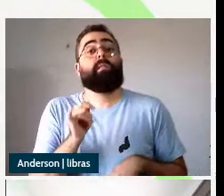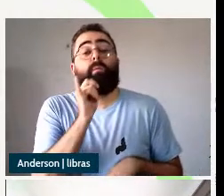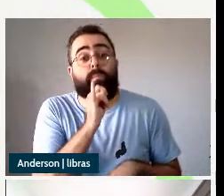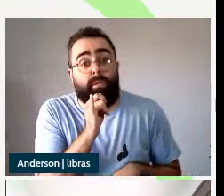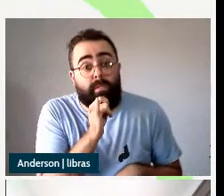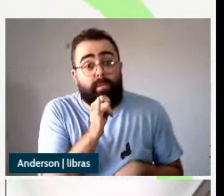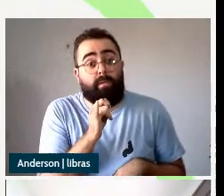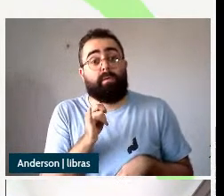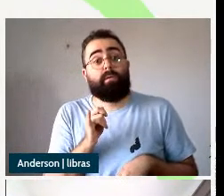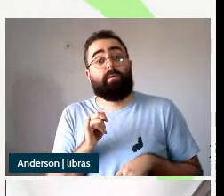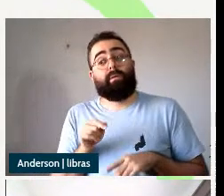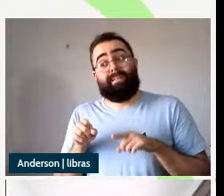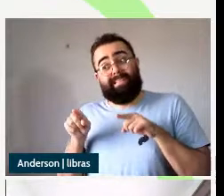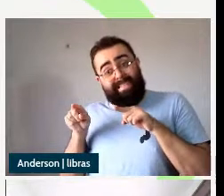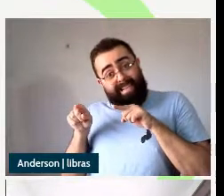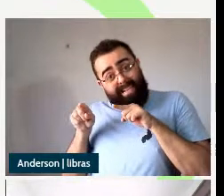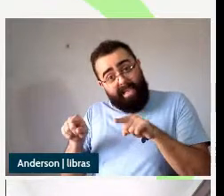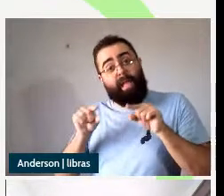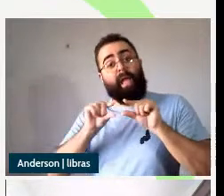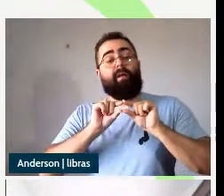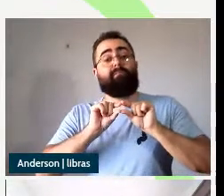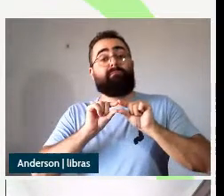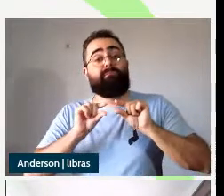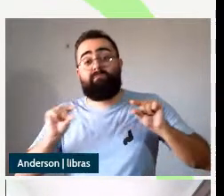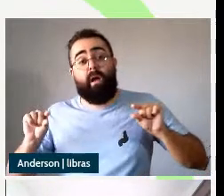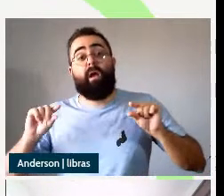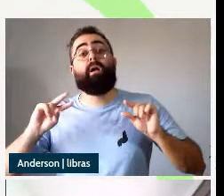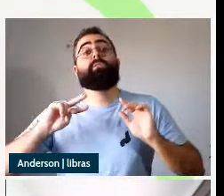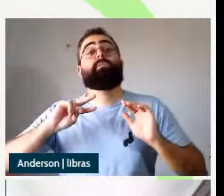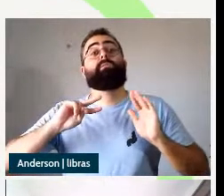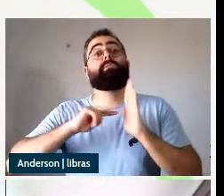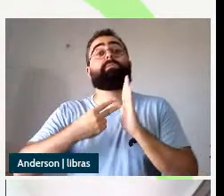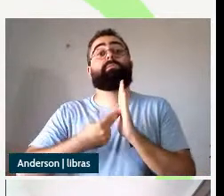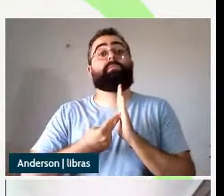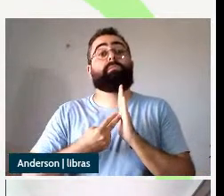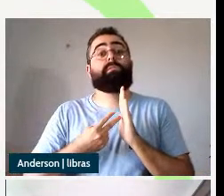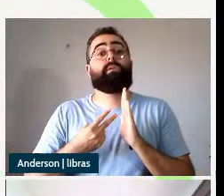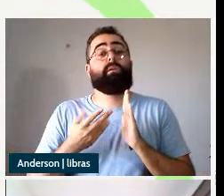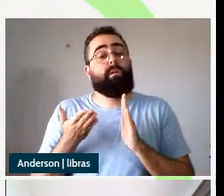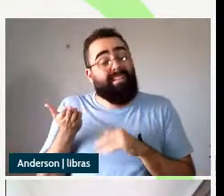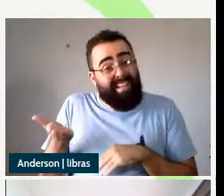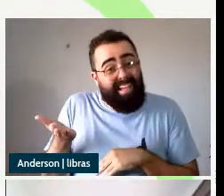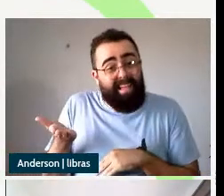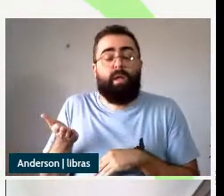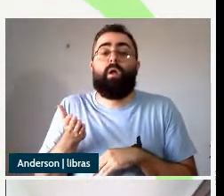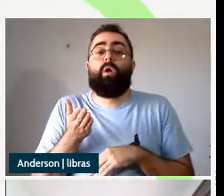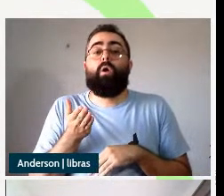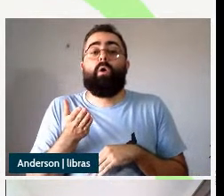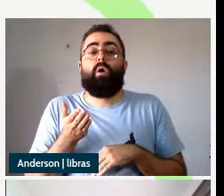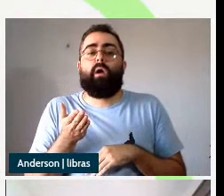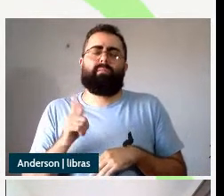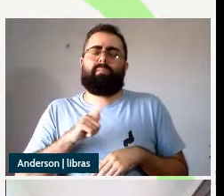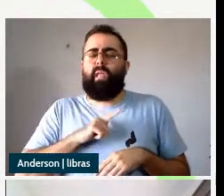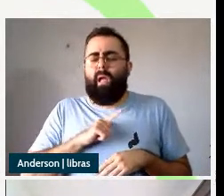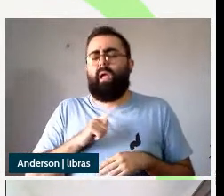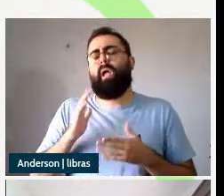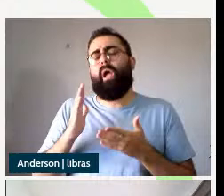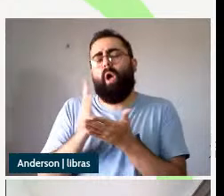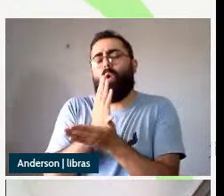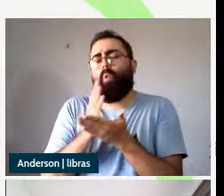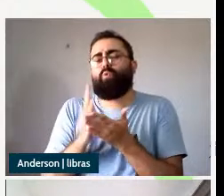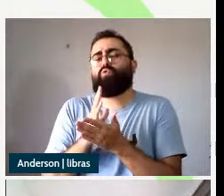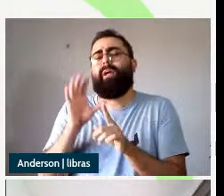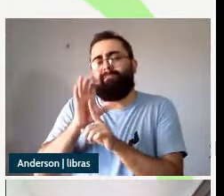free choice item there so basically what we're seeing there is that it also has some sort of effect in the